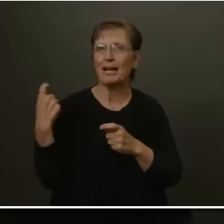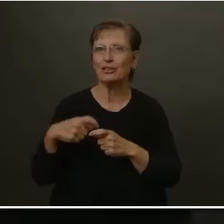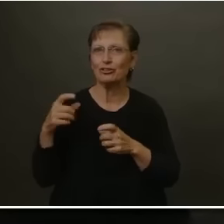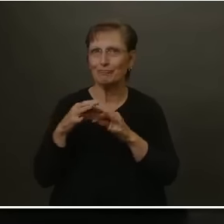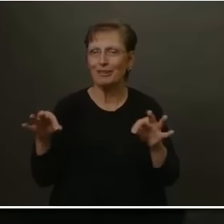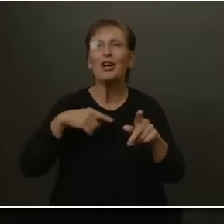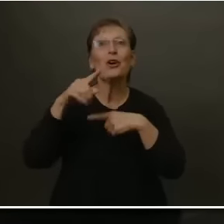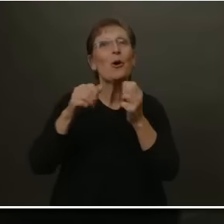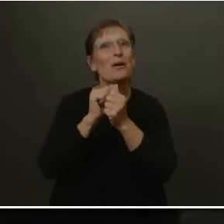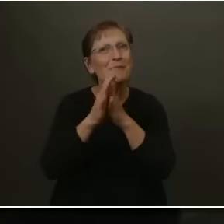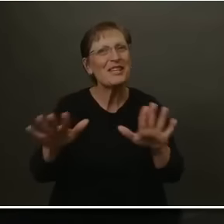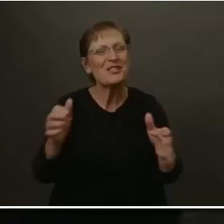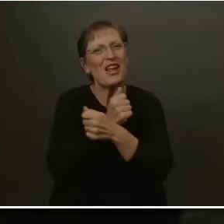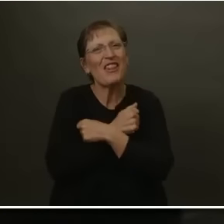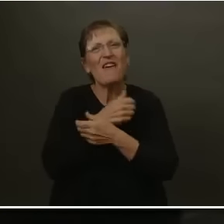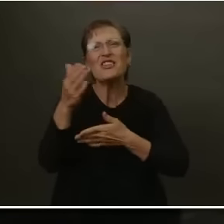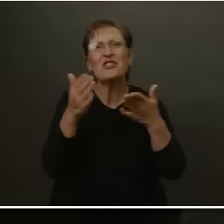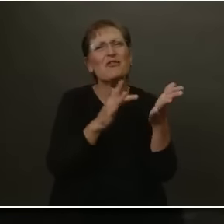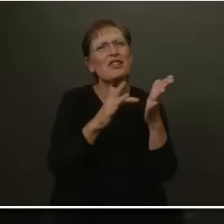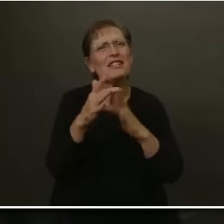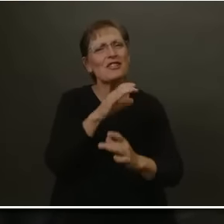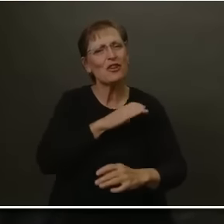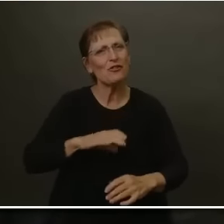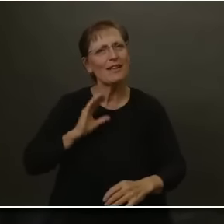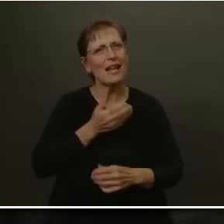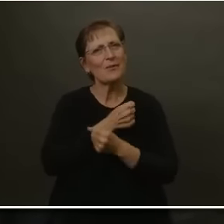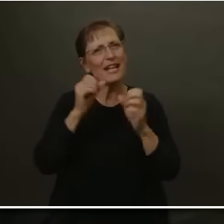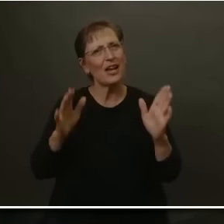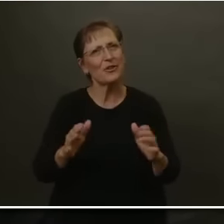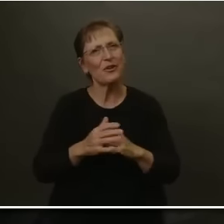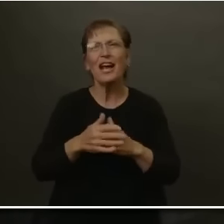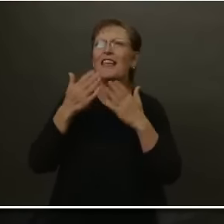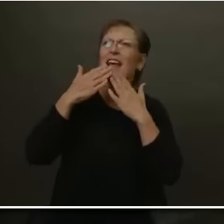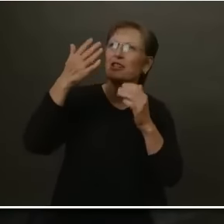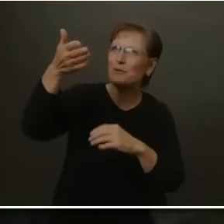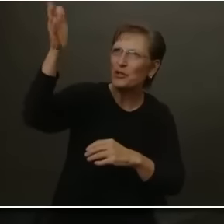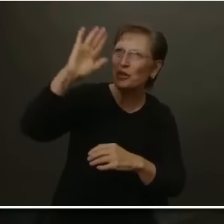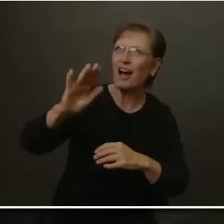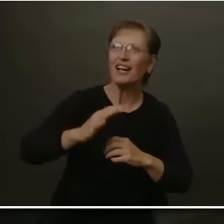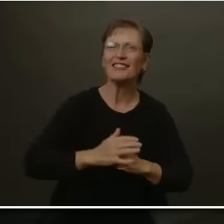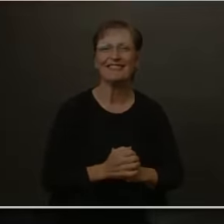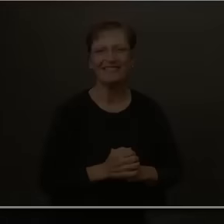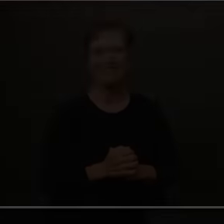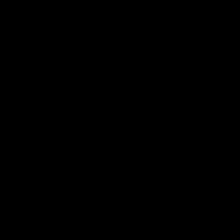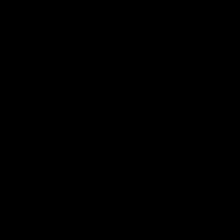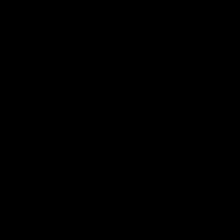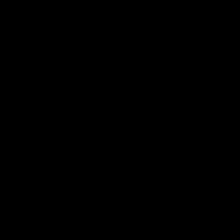Go in peace to love and serve Jesus Christ, our Savior. Thanks be to God.